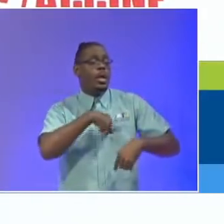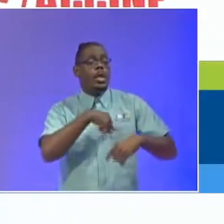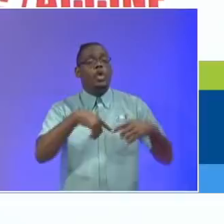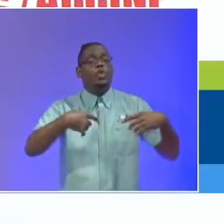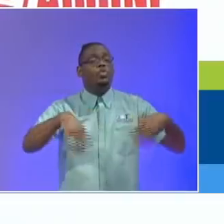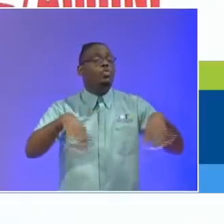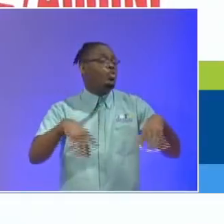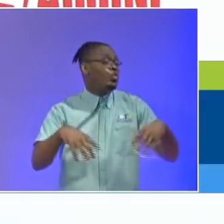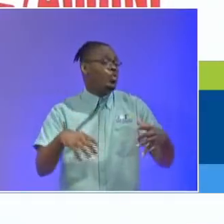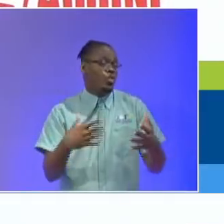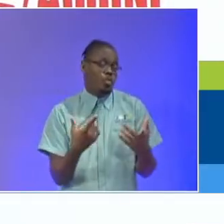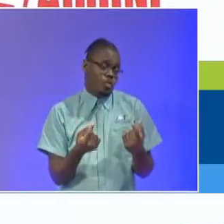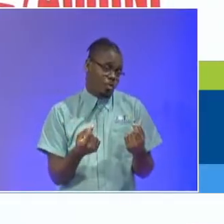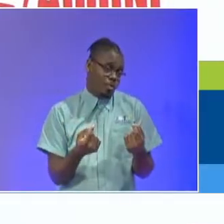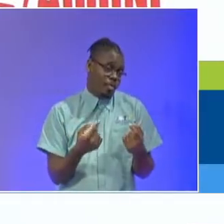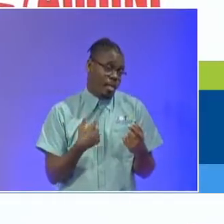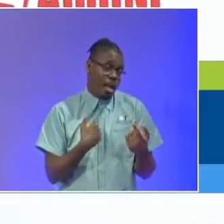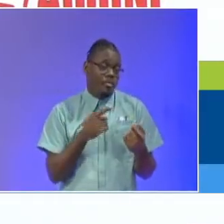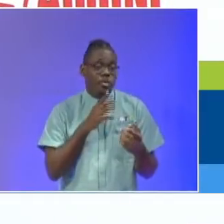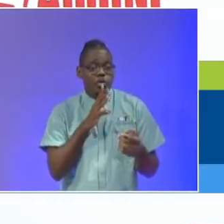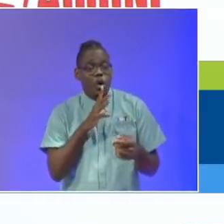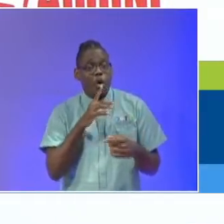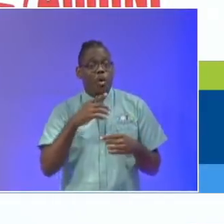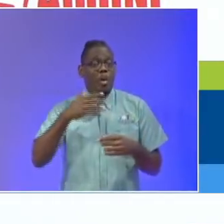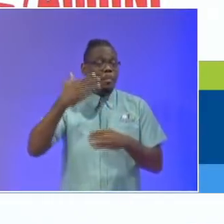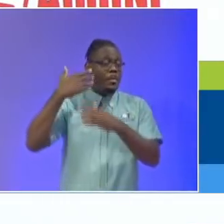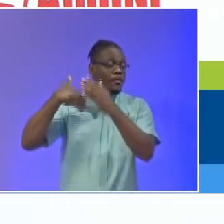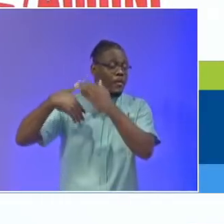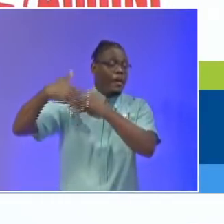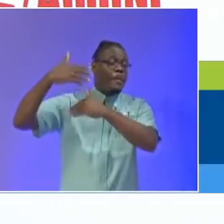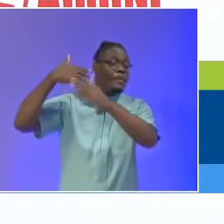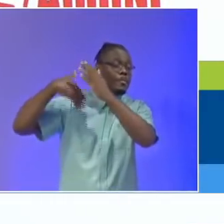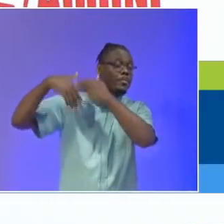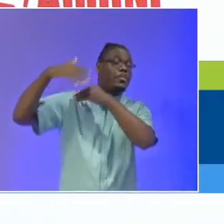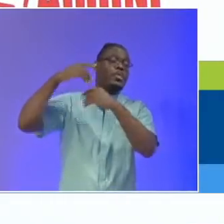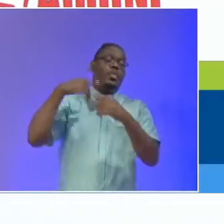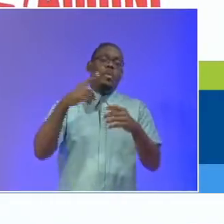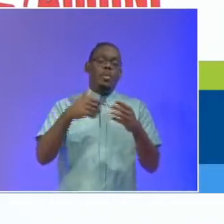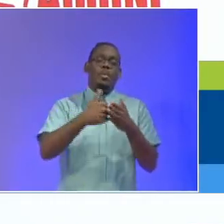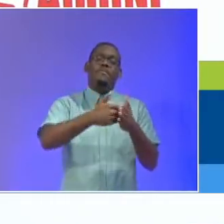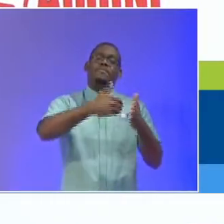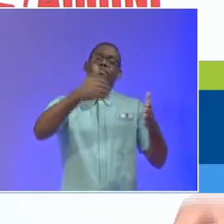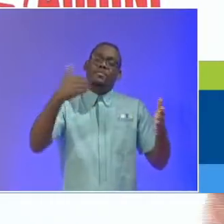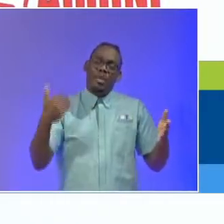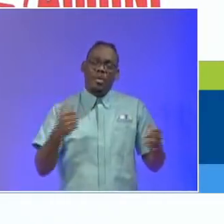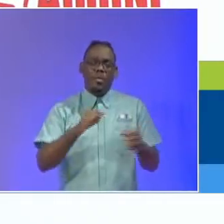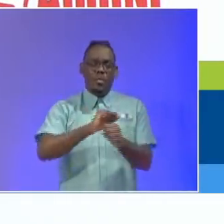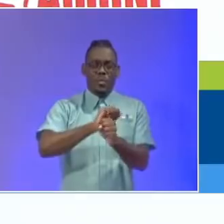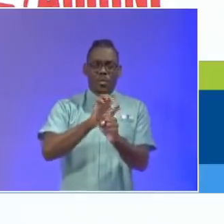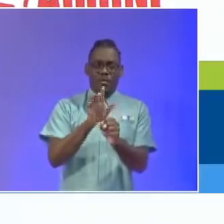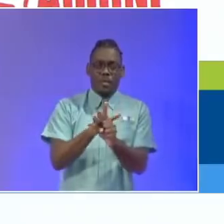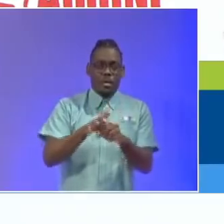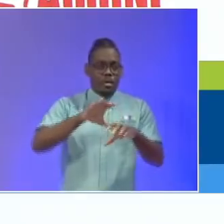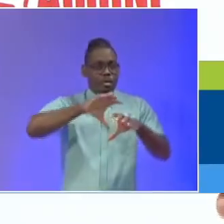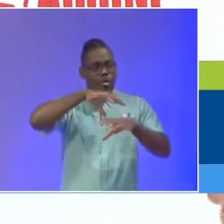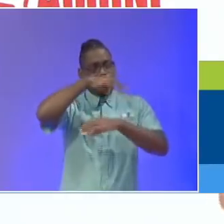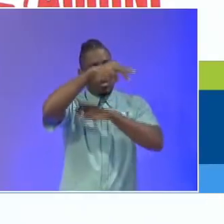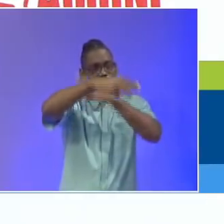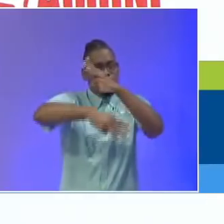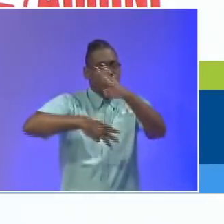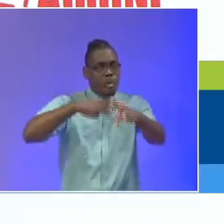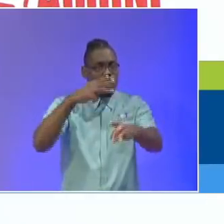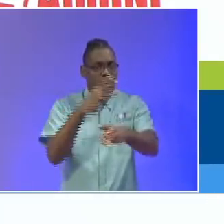ago, we instituted, even before the pandemic, each government agency, each government